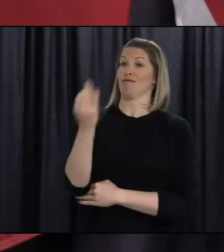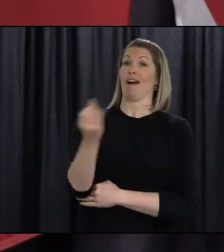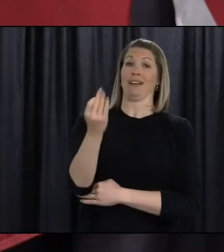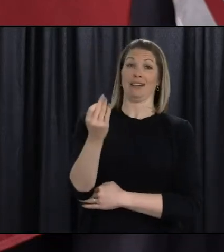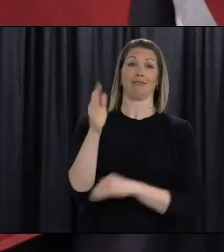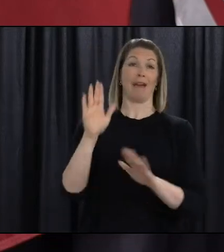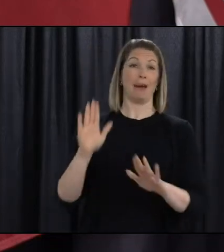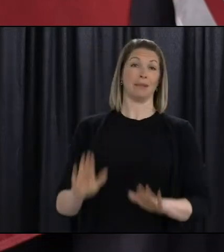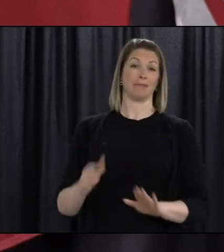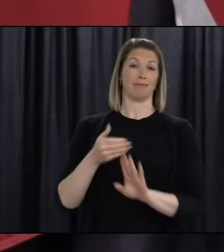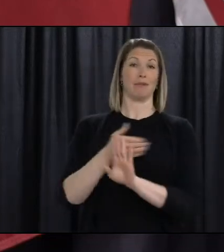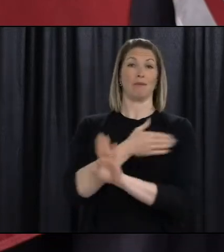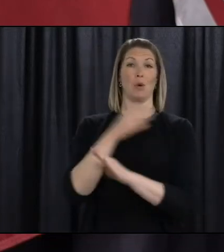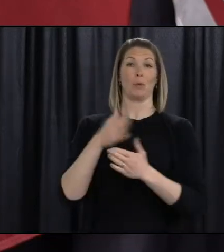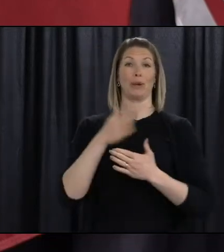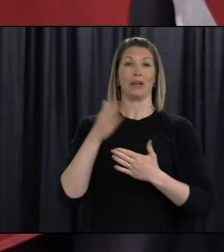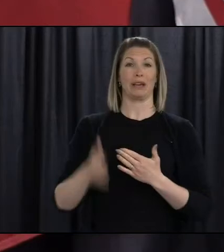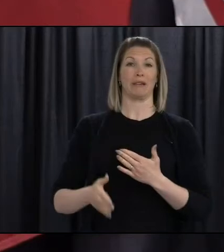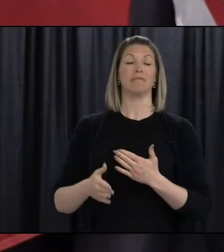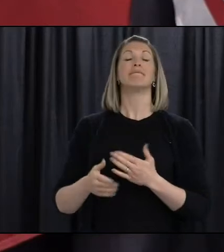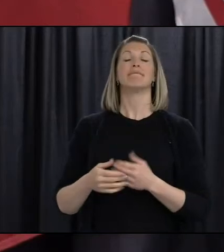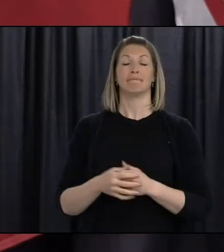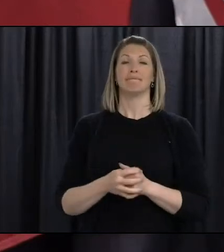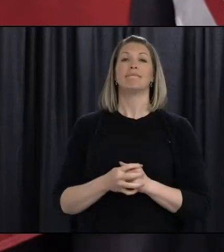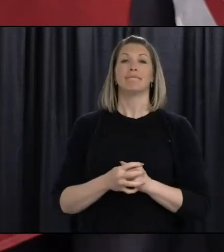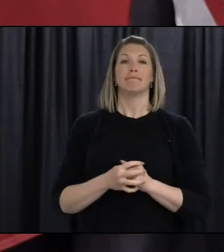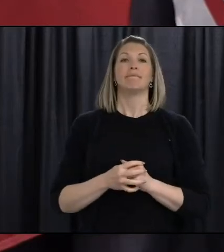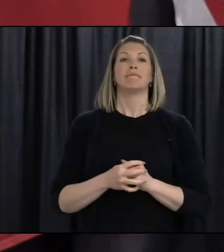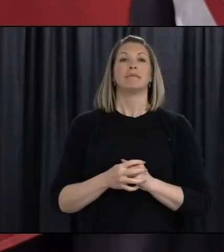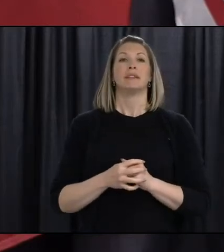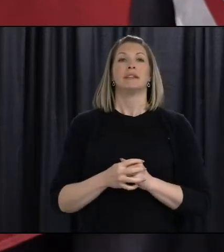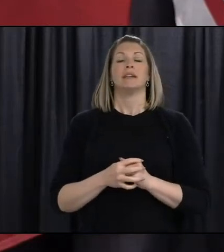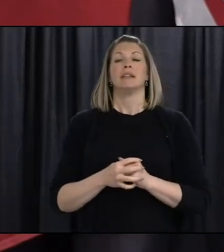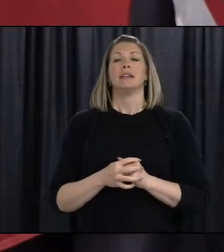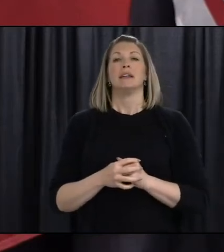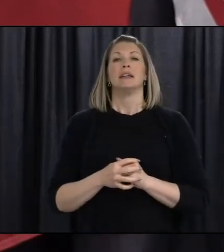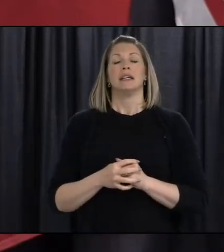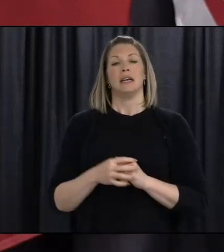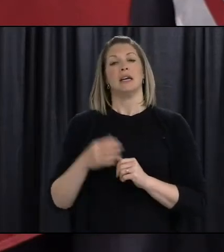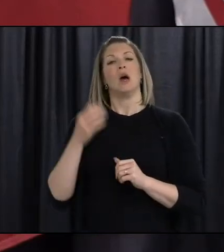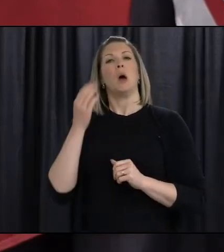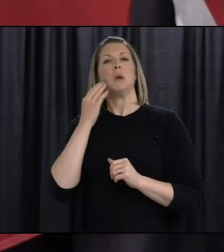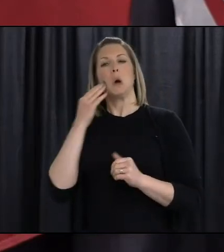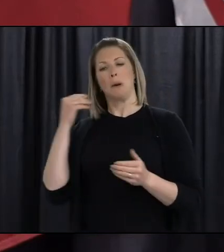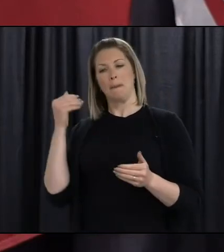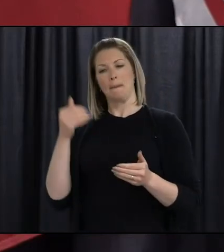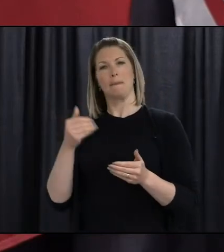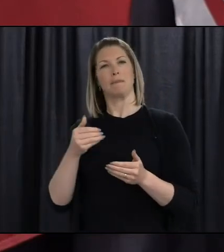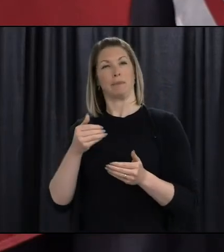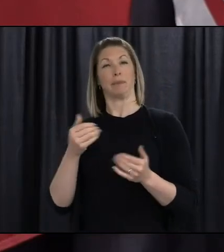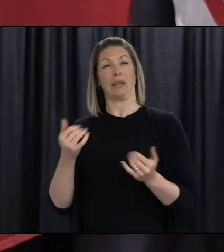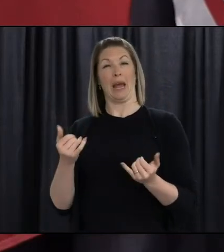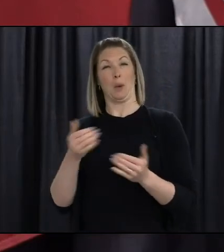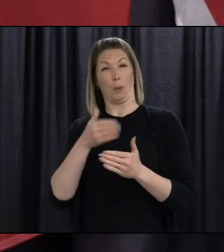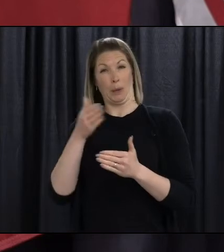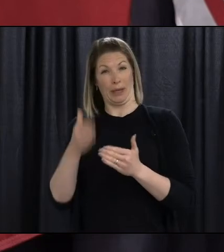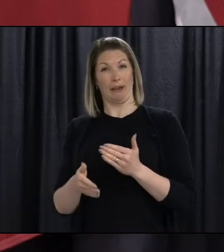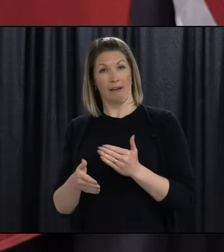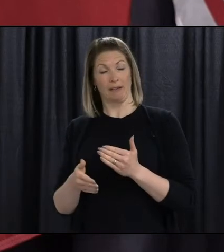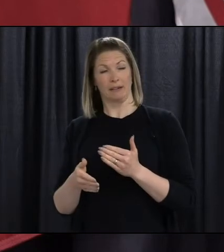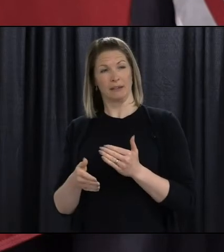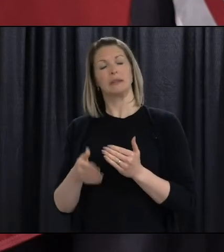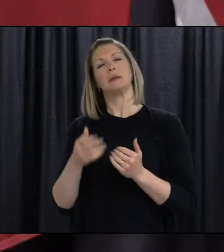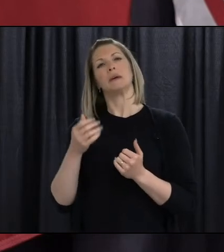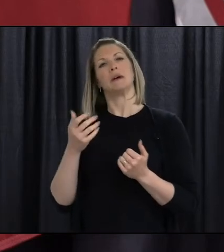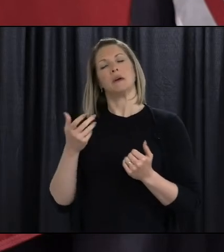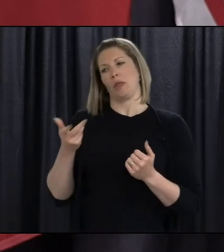successes that we reported today, especially as we head into another weekend. And I think all of us know that as people that